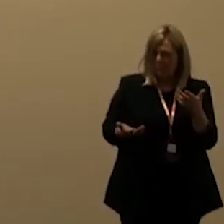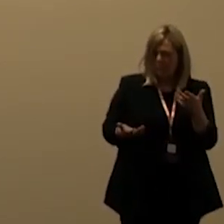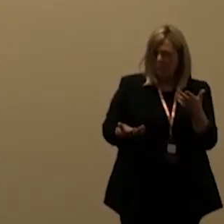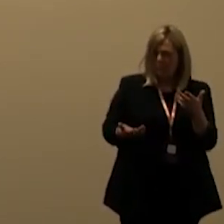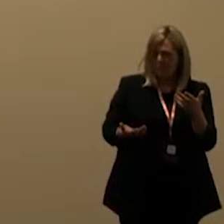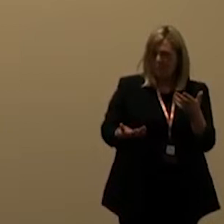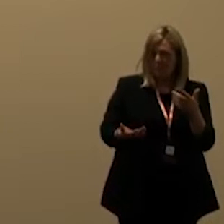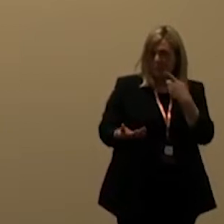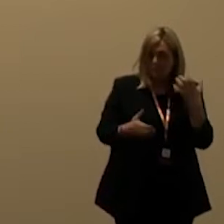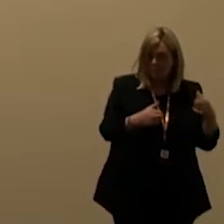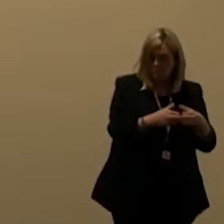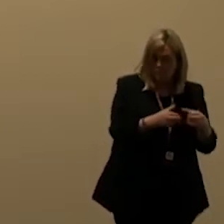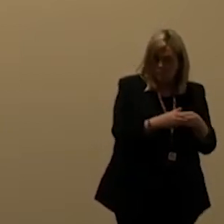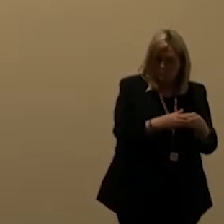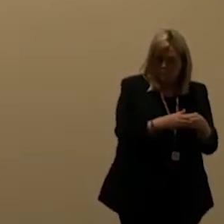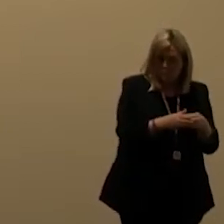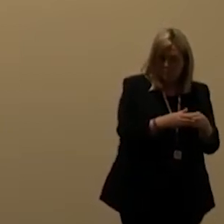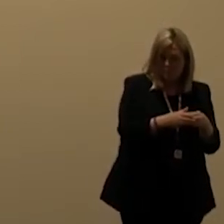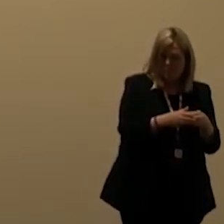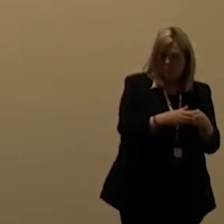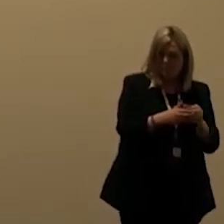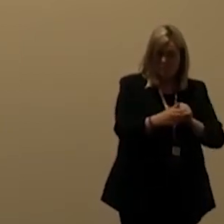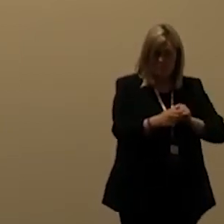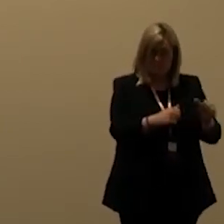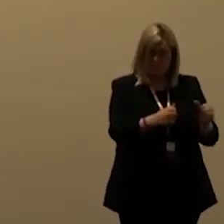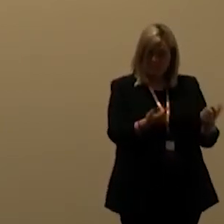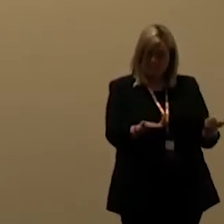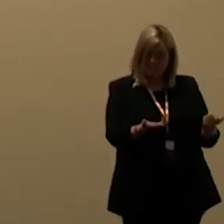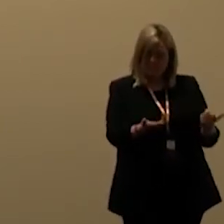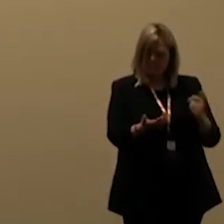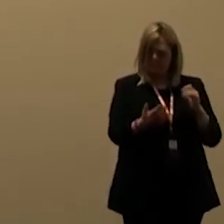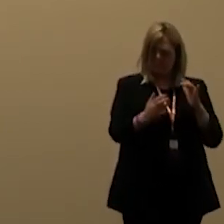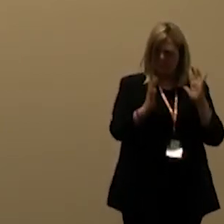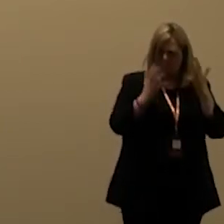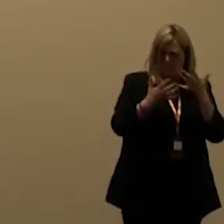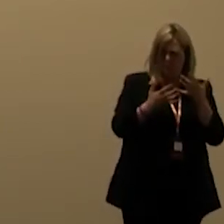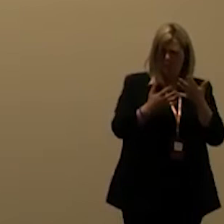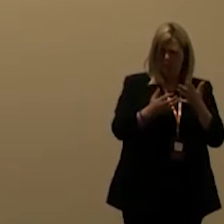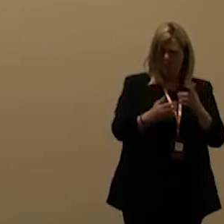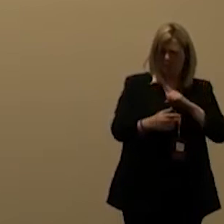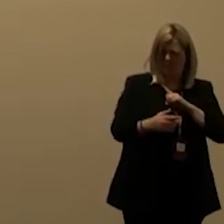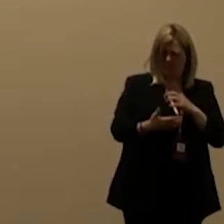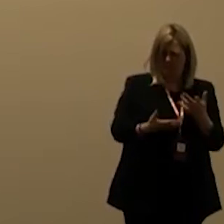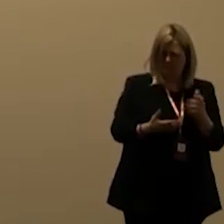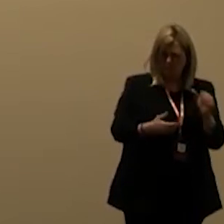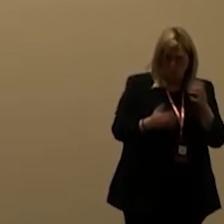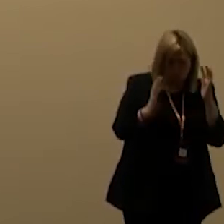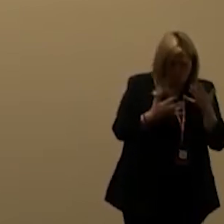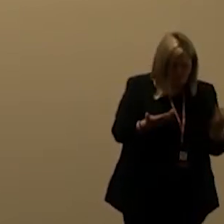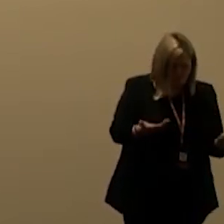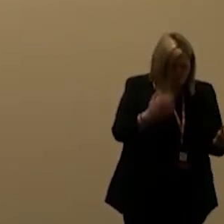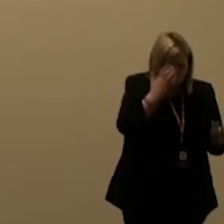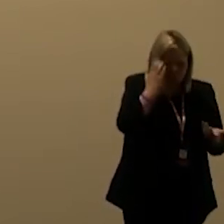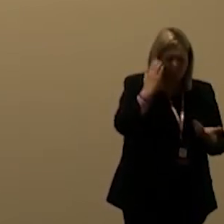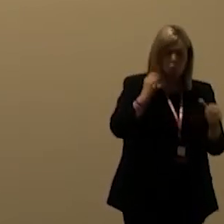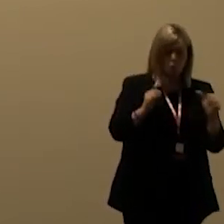the younger generations, is it for the best? Do we worry unnecessarily? Or are we actually, is it a good idea